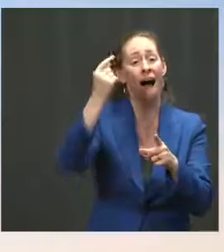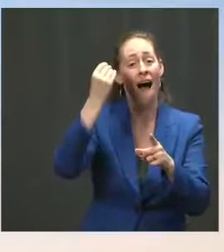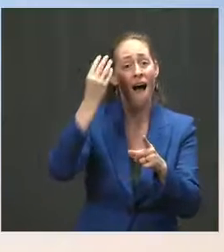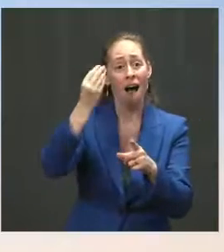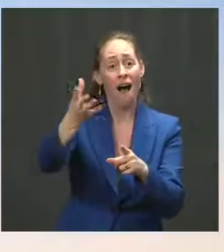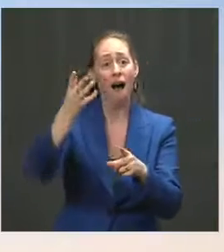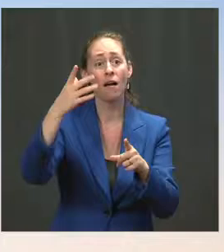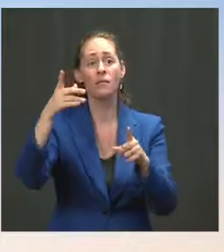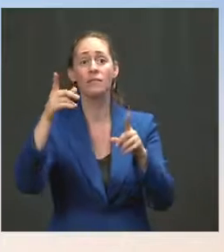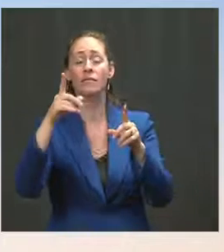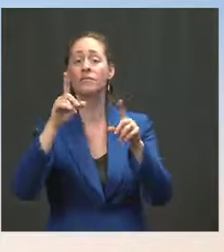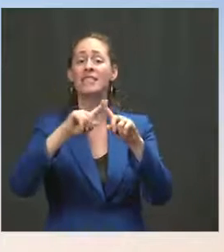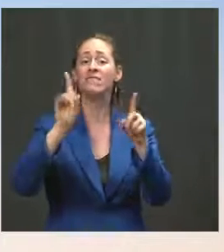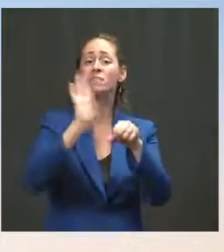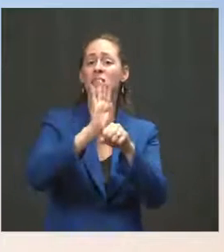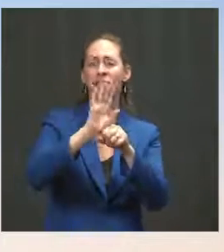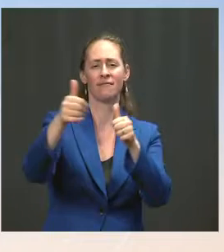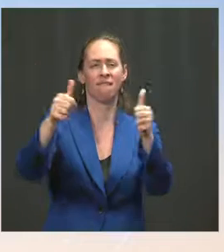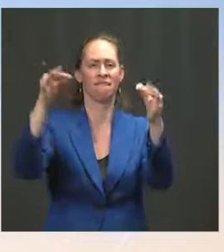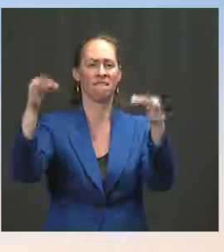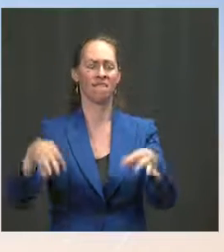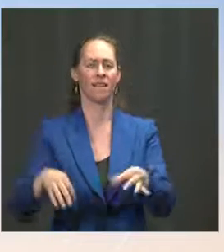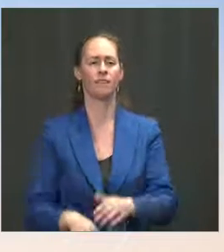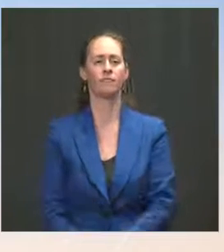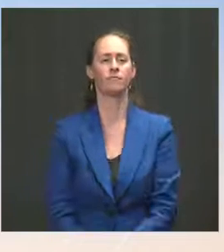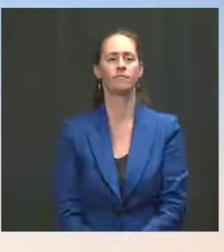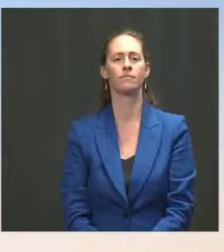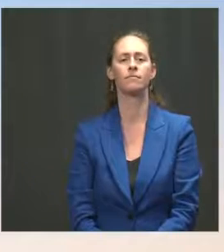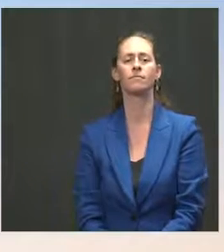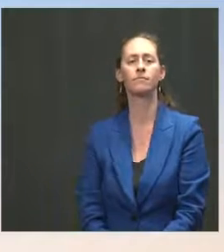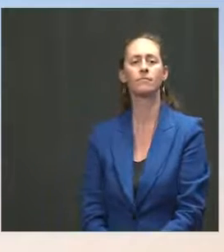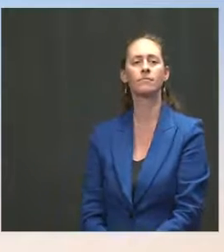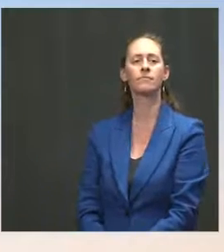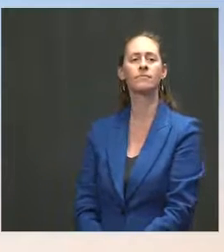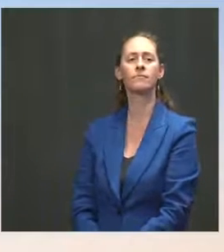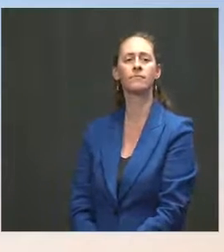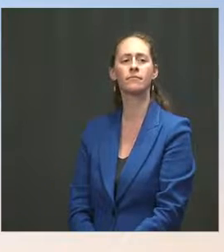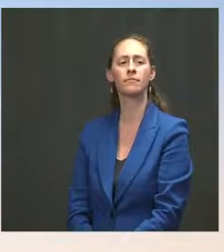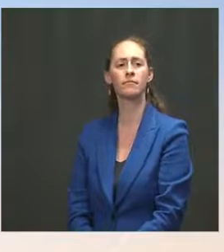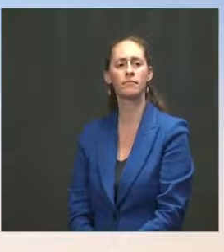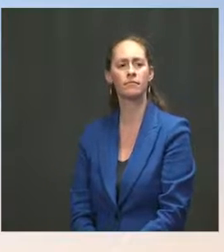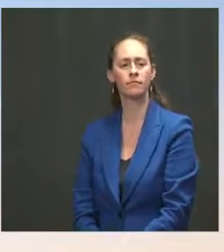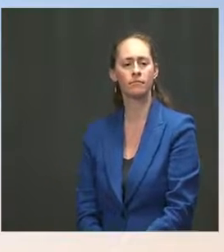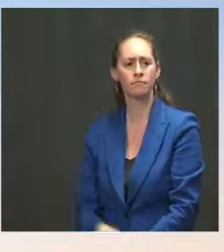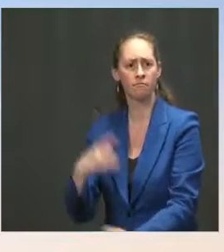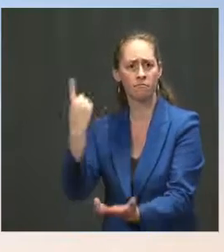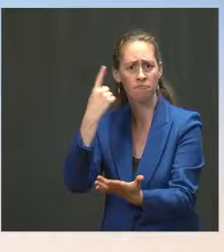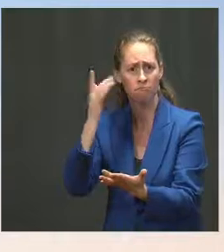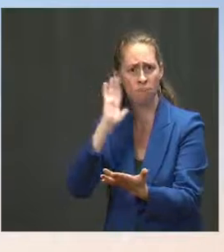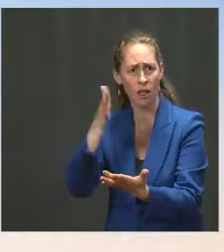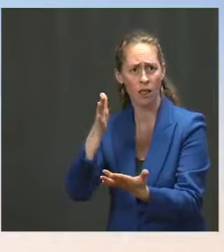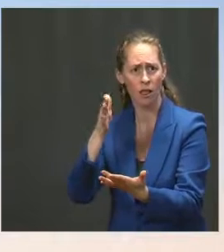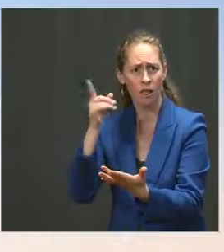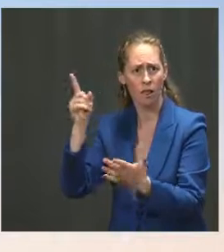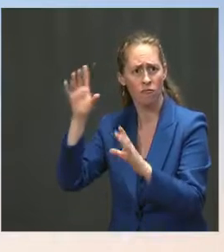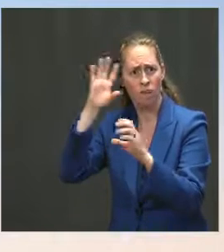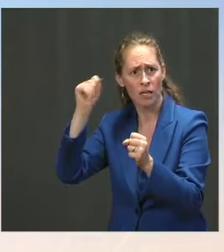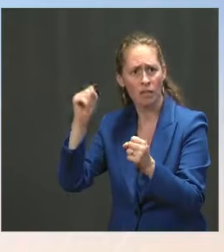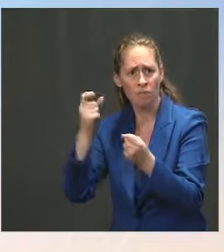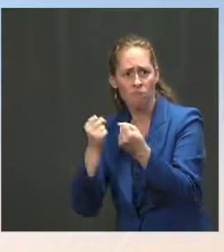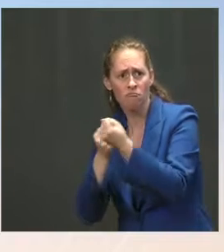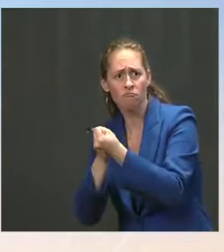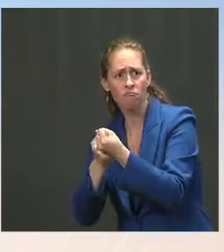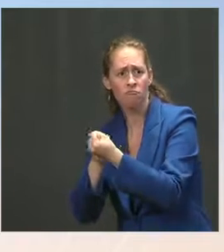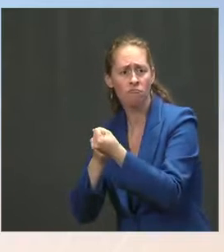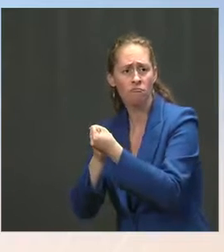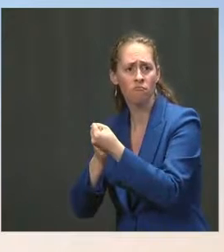in other airlines that haven't taken the steps that United has? We've seen some other airlines. I know Delta announced that they would only be